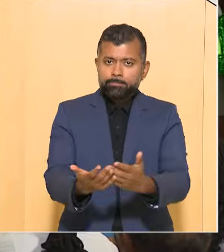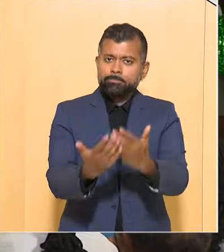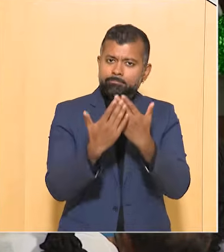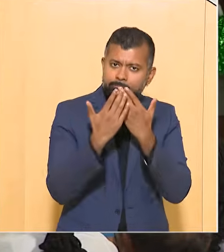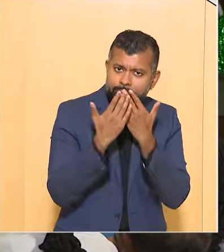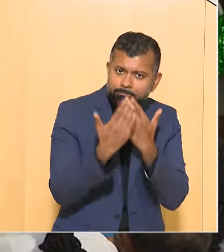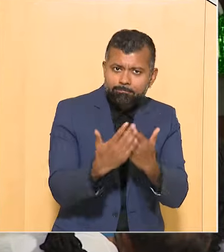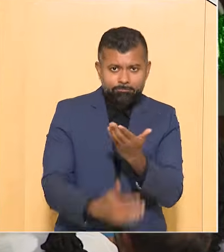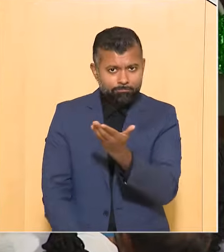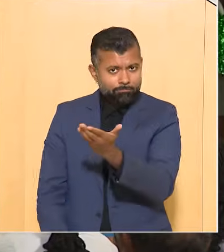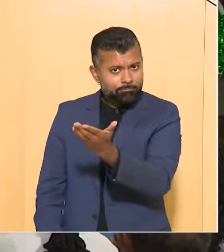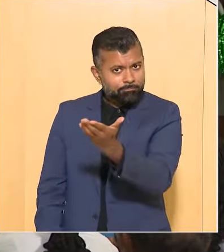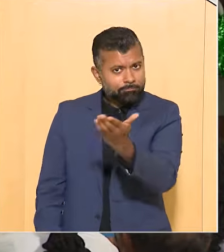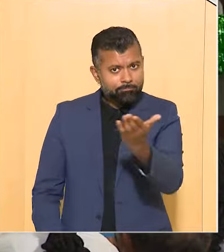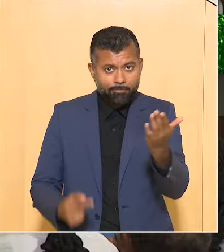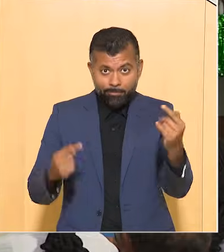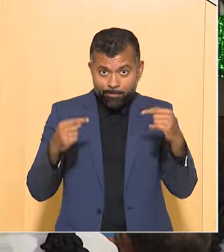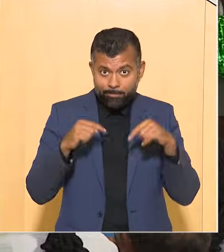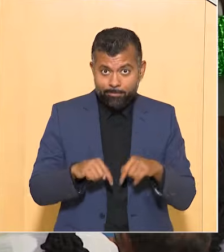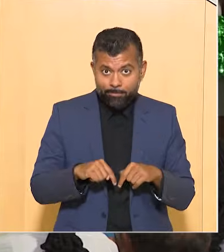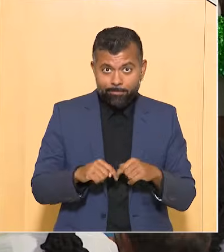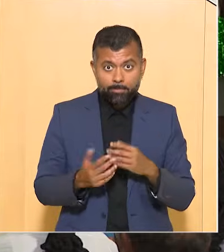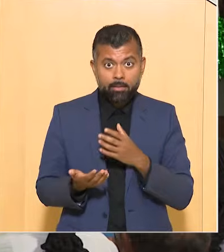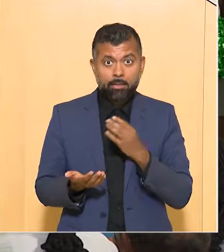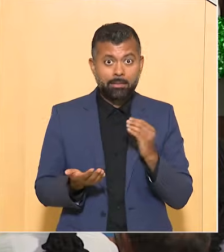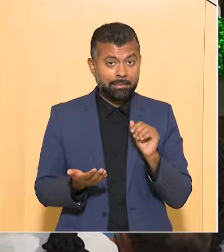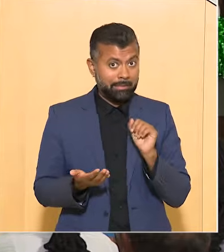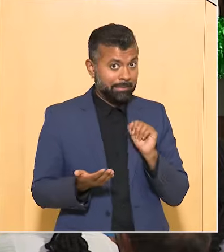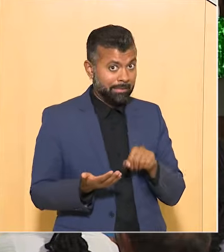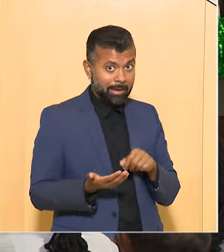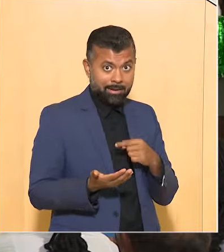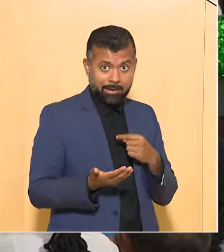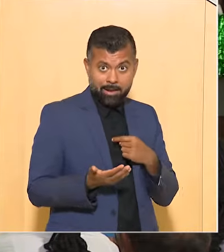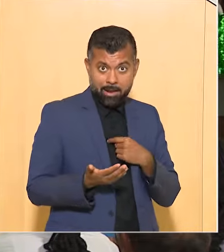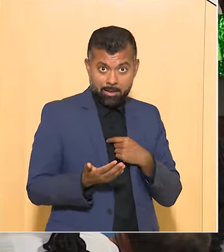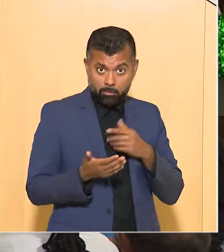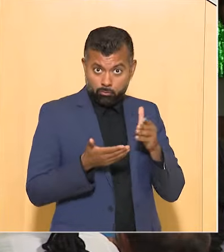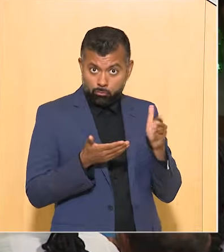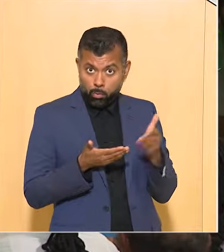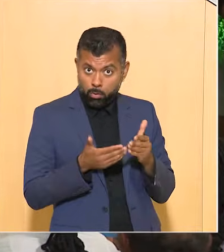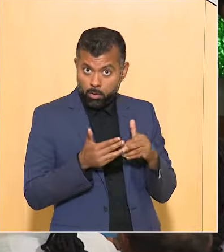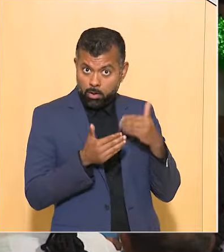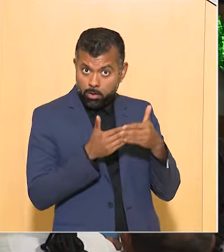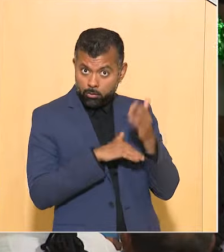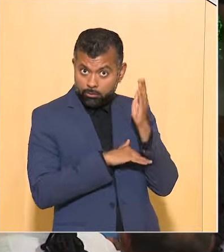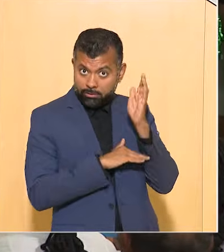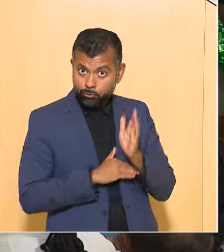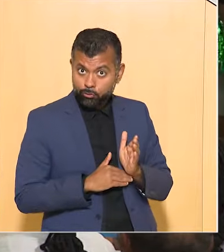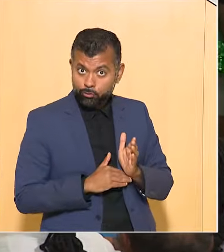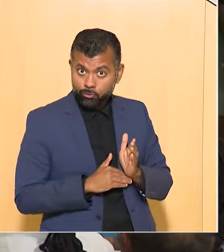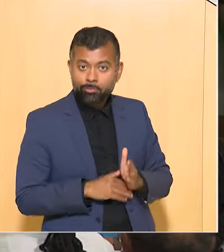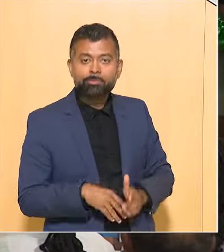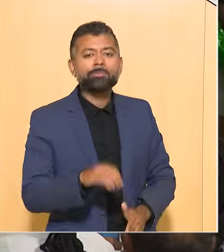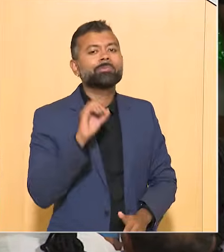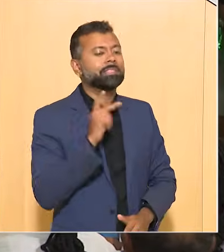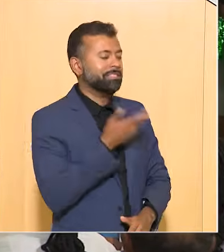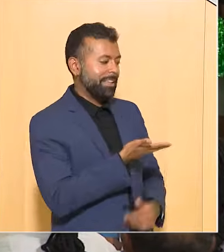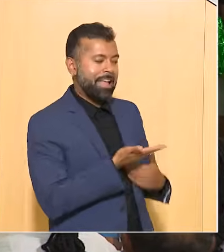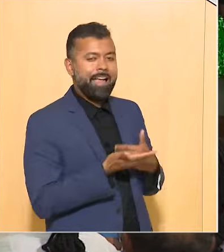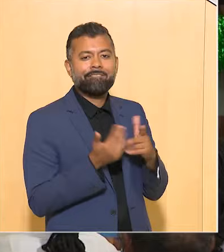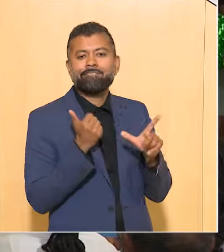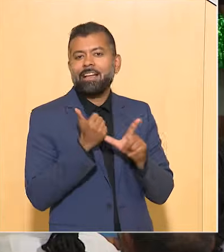here. And do I get to acknowledge our next youth mayor? So let me introduce